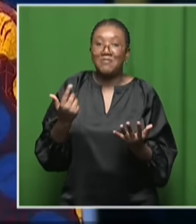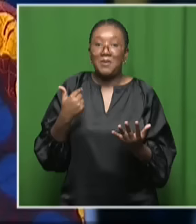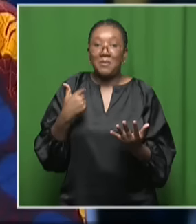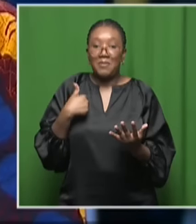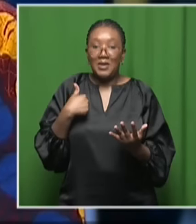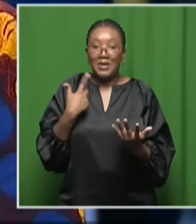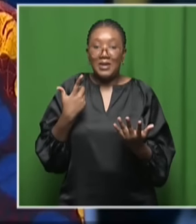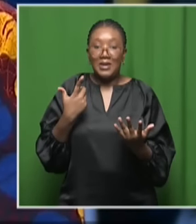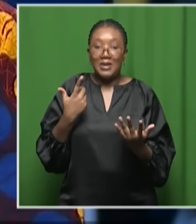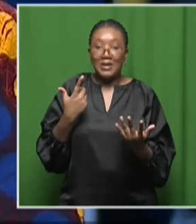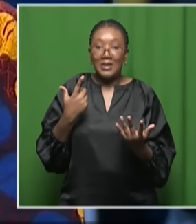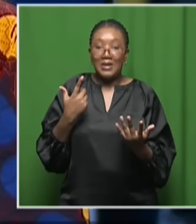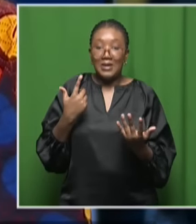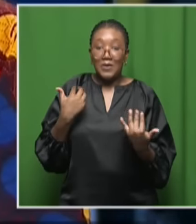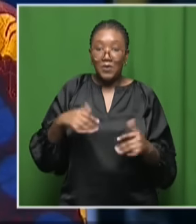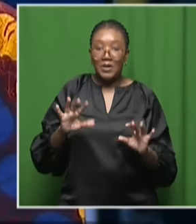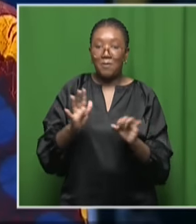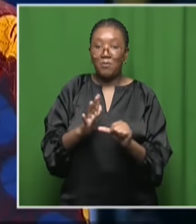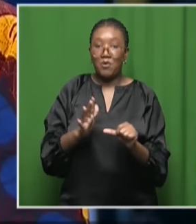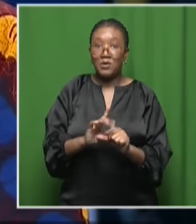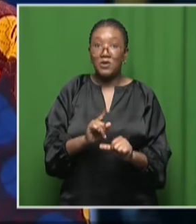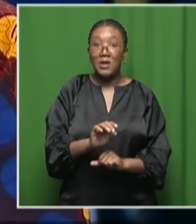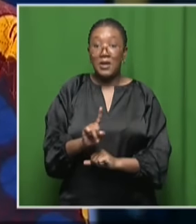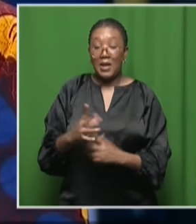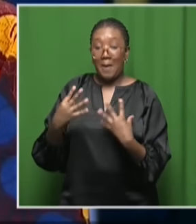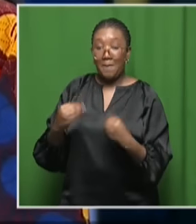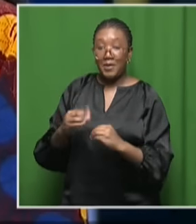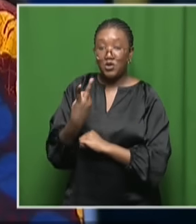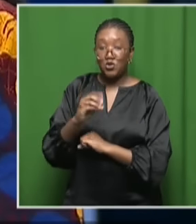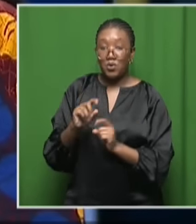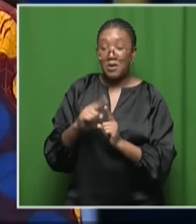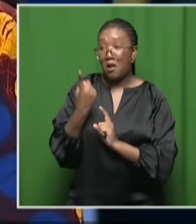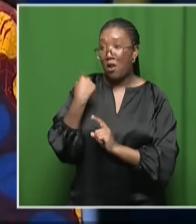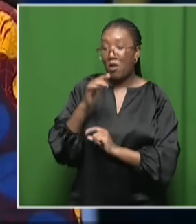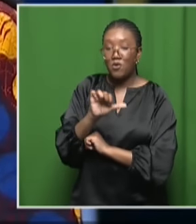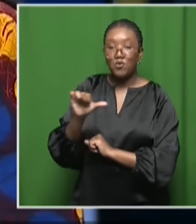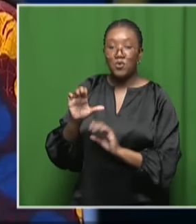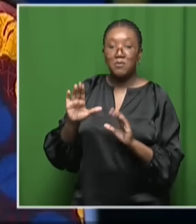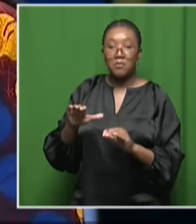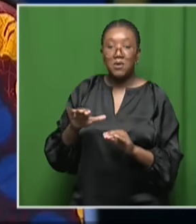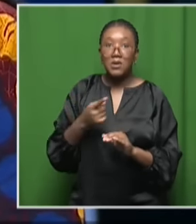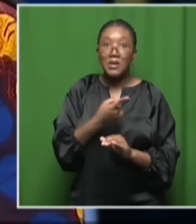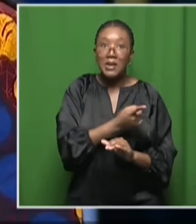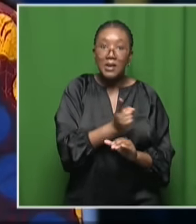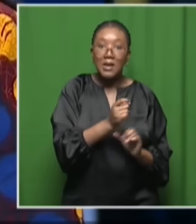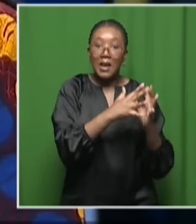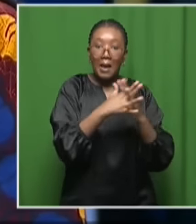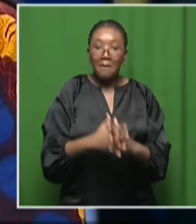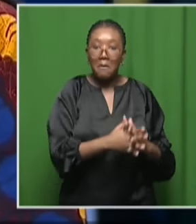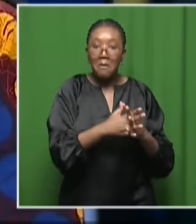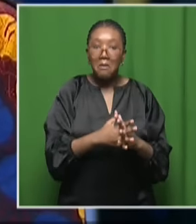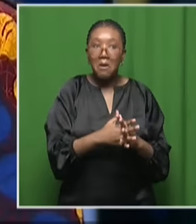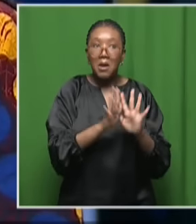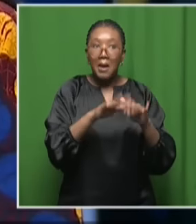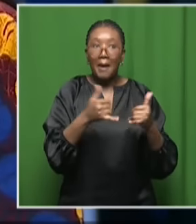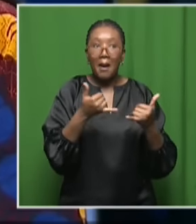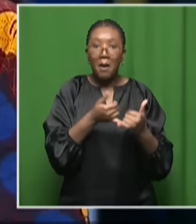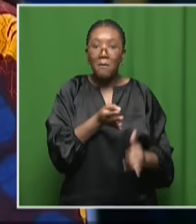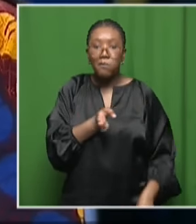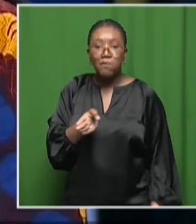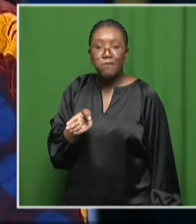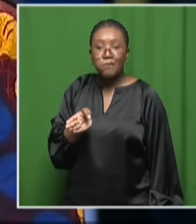instructive that in the Business 20, which took place last week, the entire US business contingent was here.